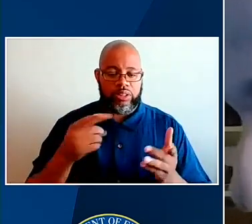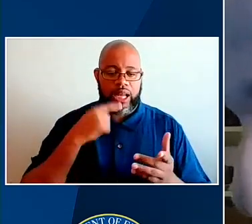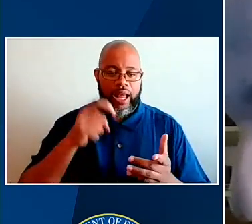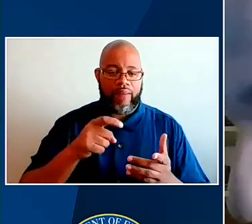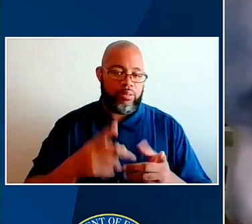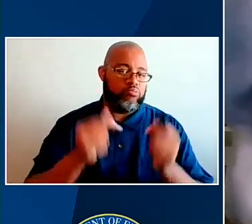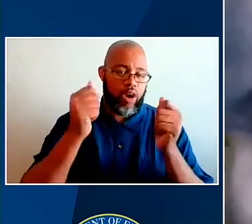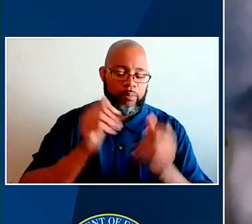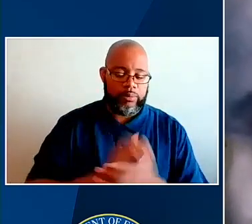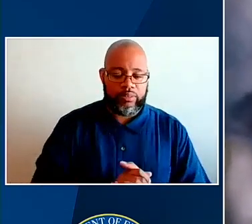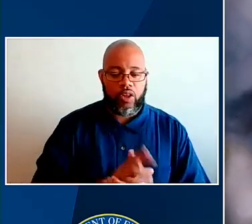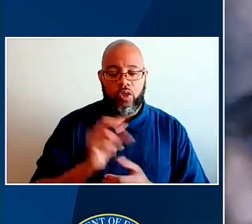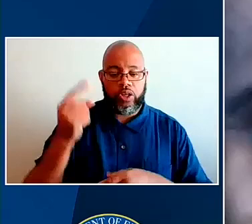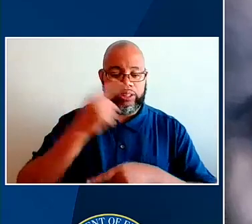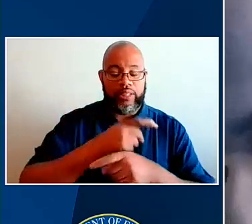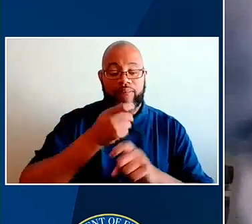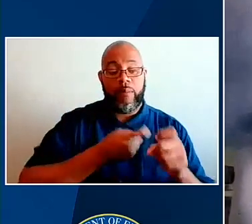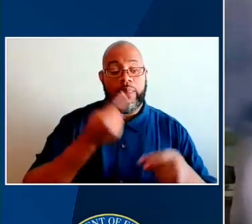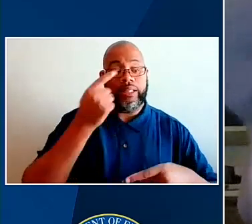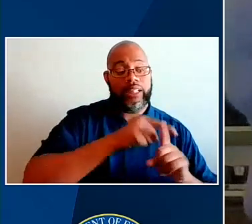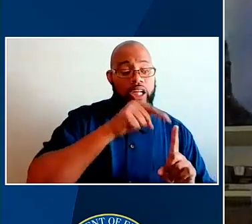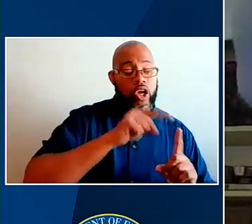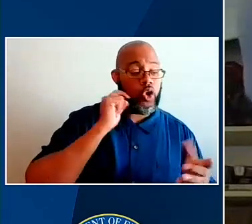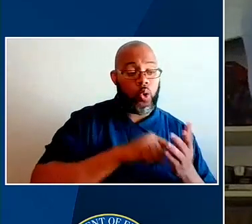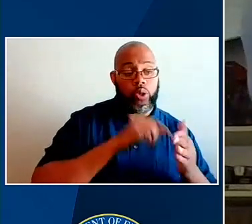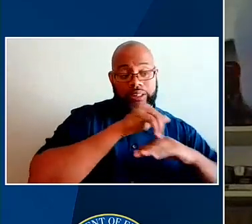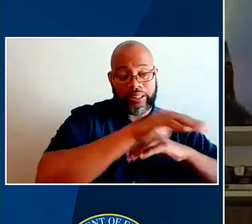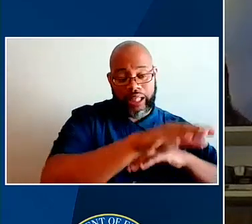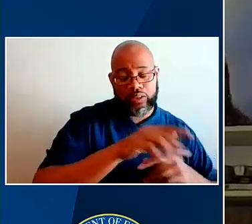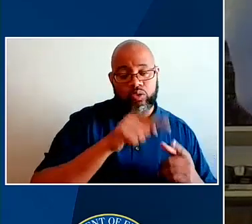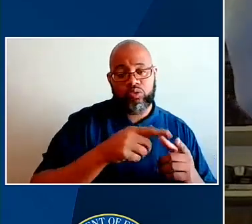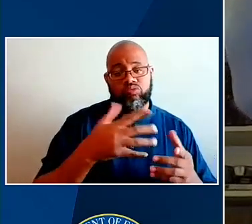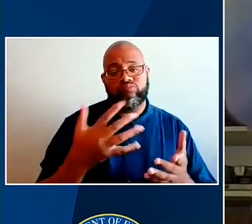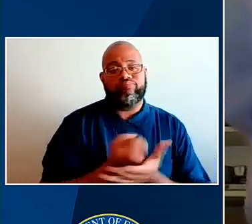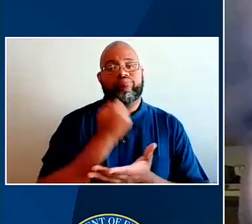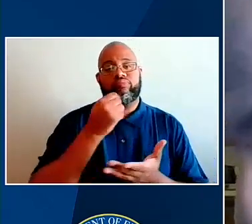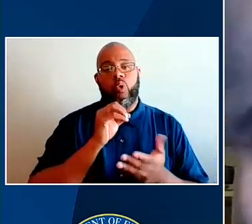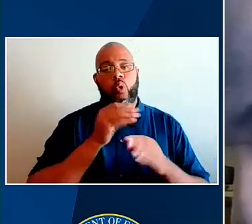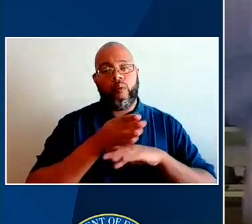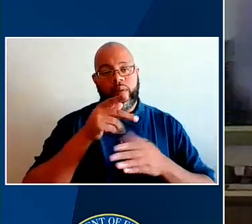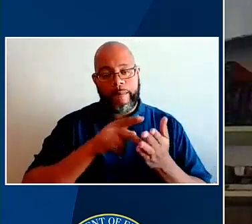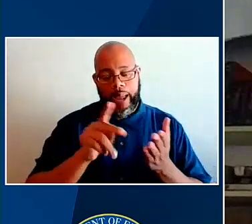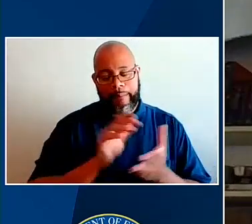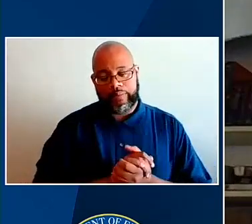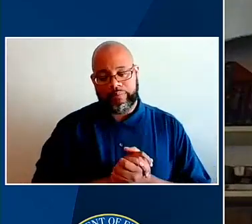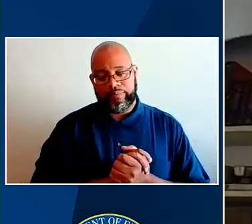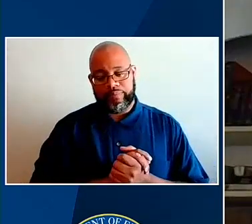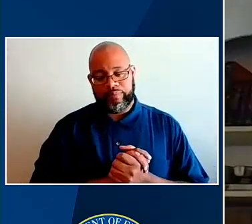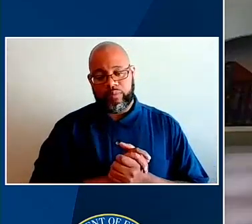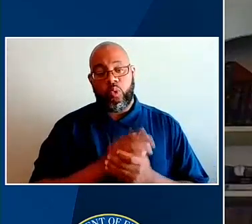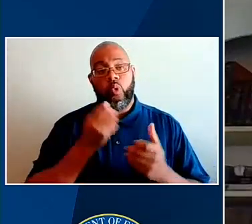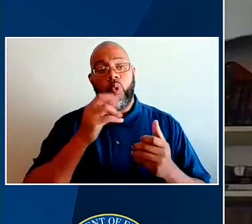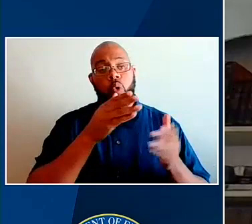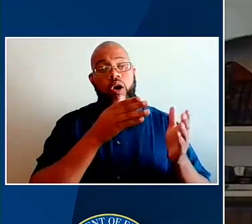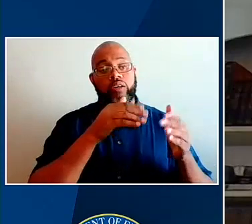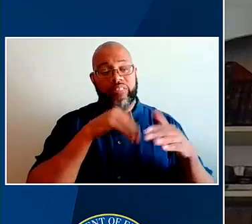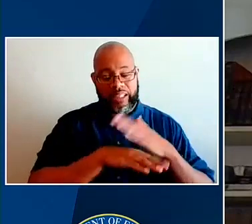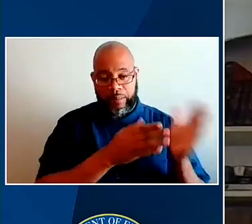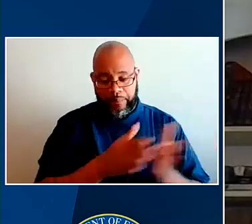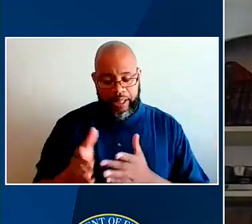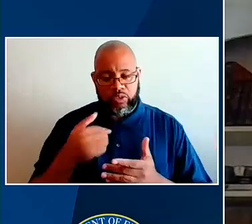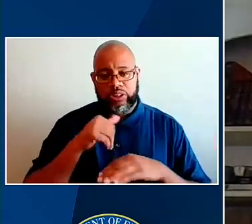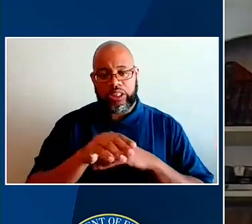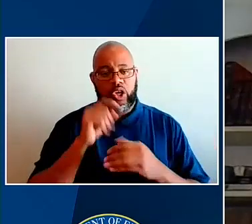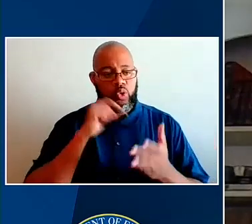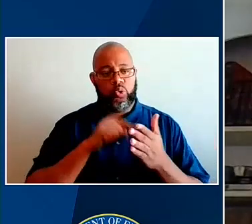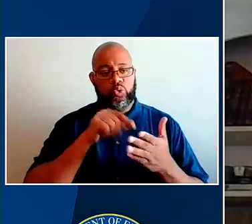promptly. They have 30 days from the date the notice is sent to recover the overpayment or enter into an arrangement. So they send the notice to the student. We